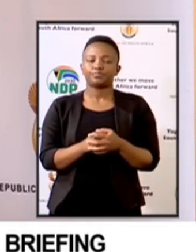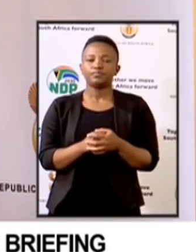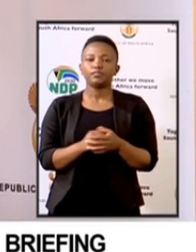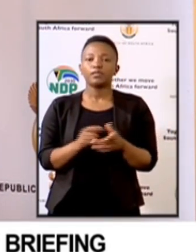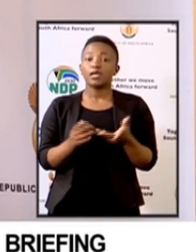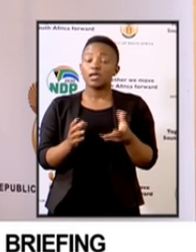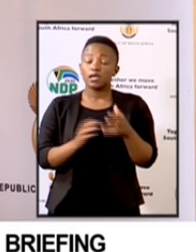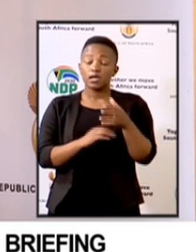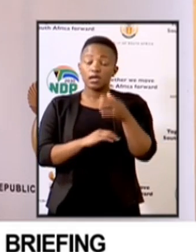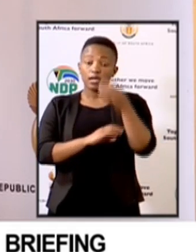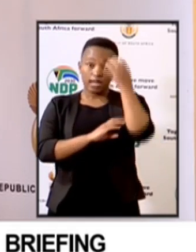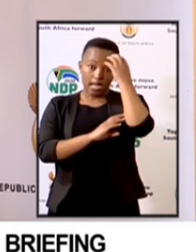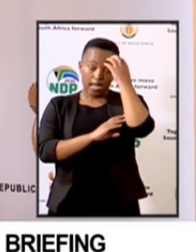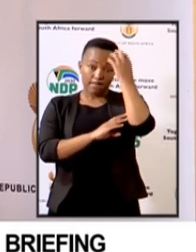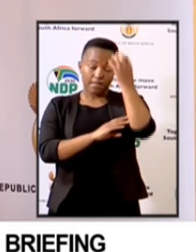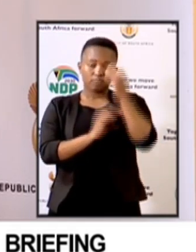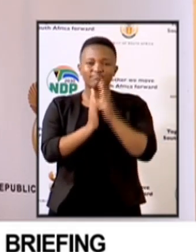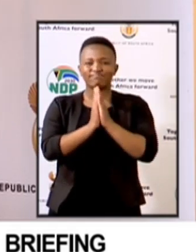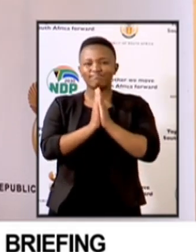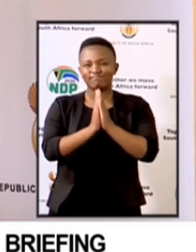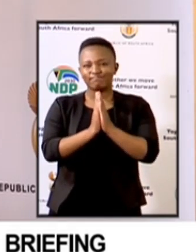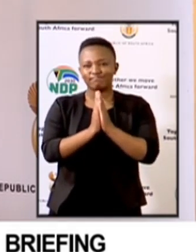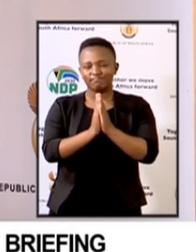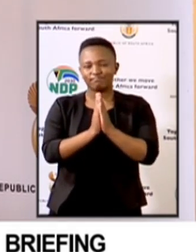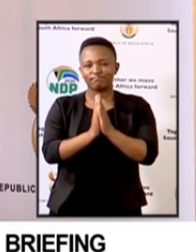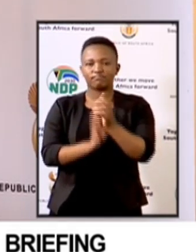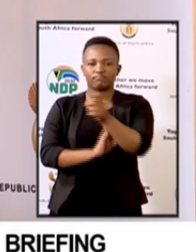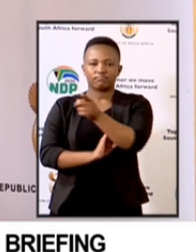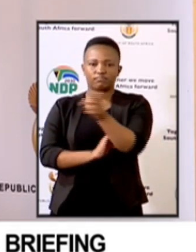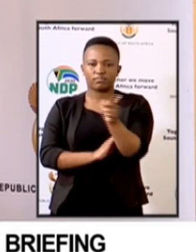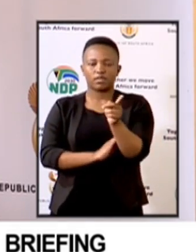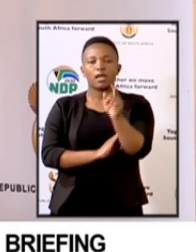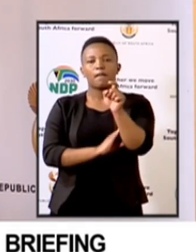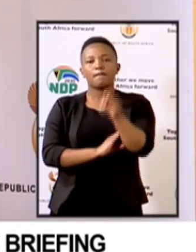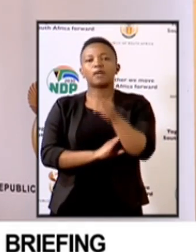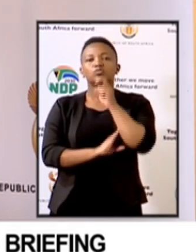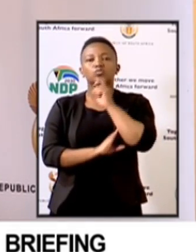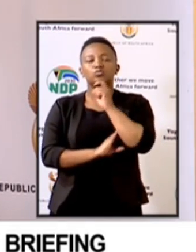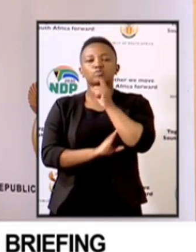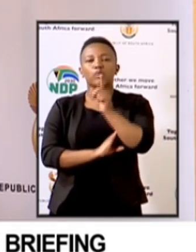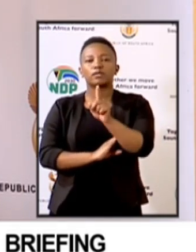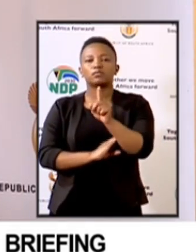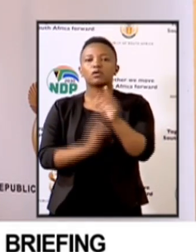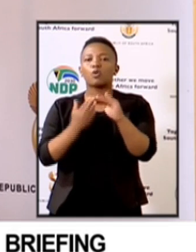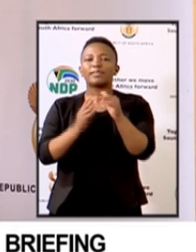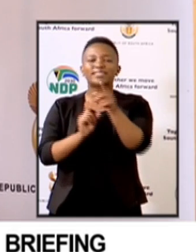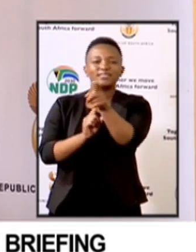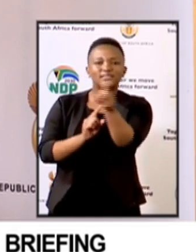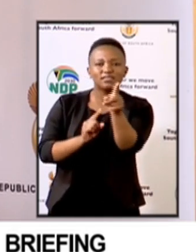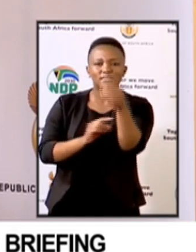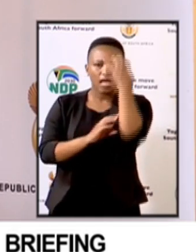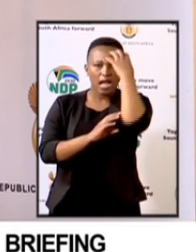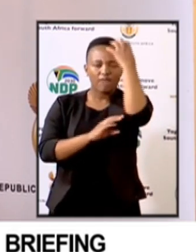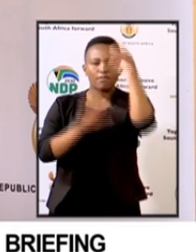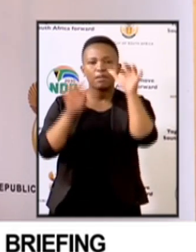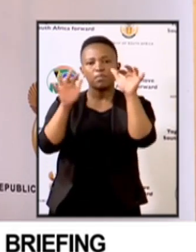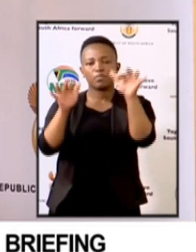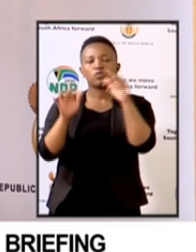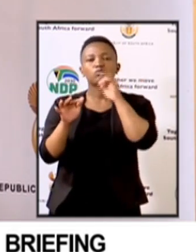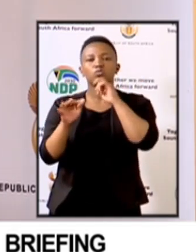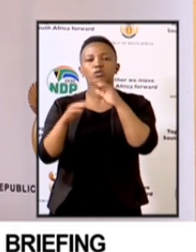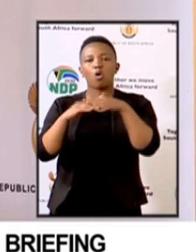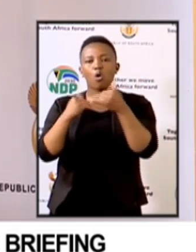government further urge citizens to utilize online services where available so as